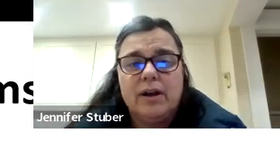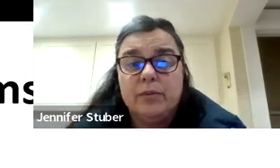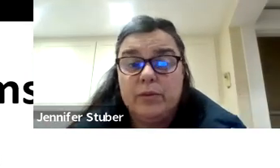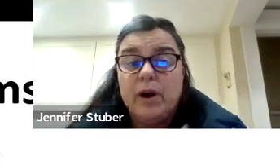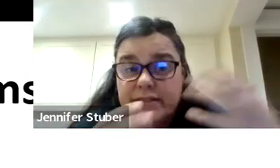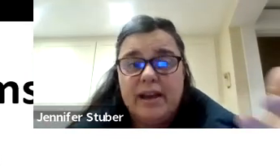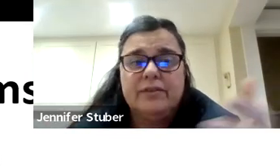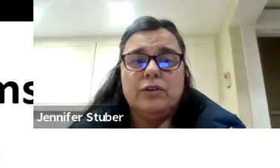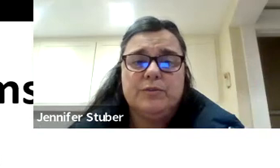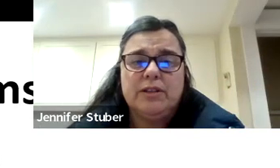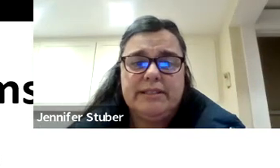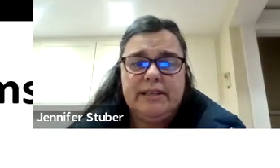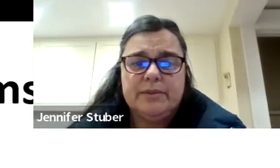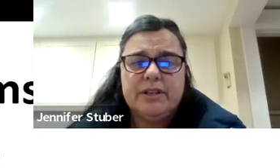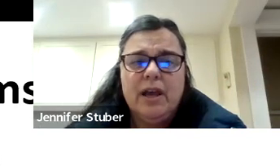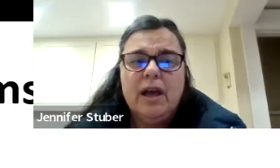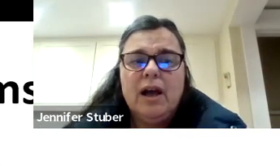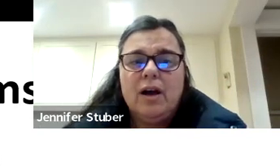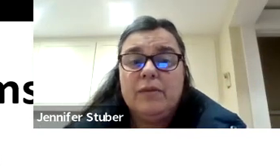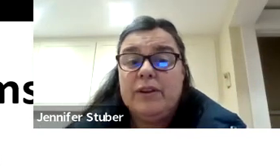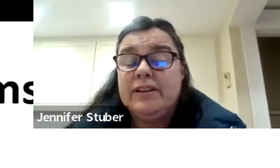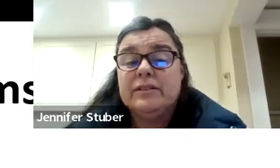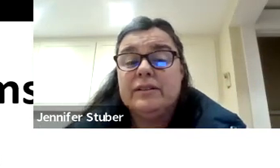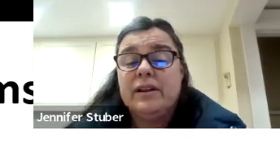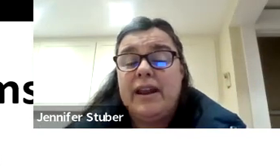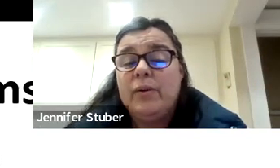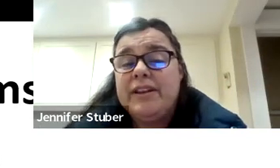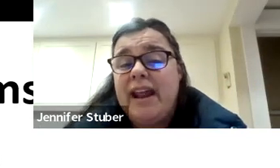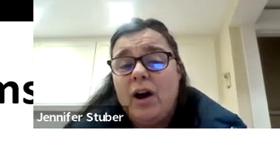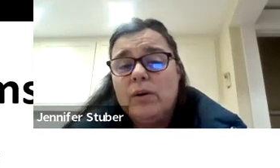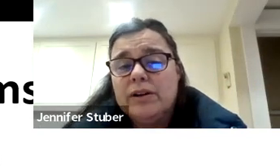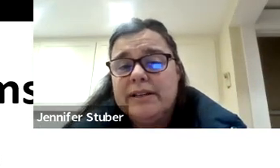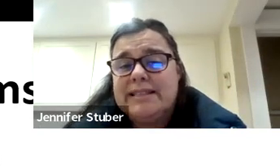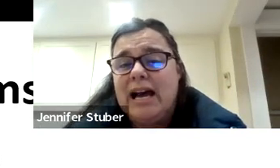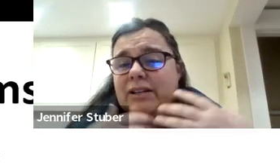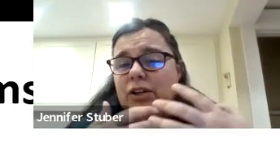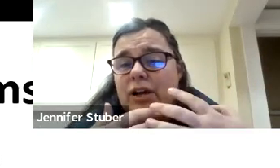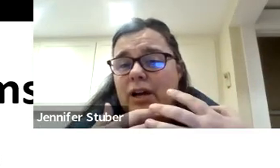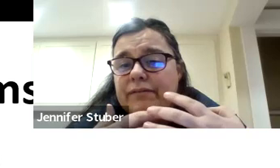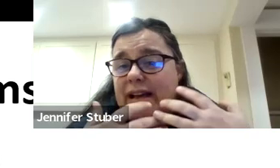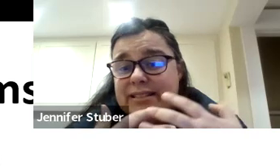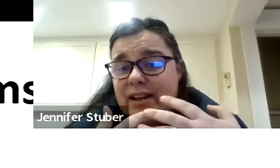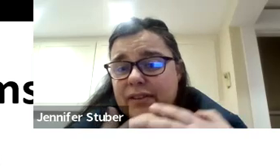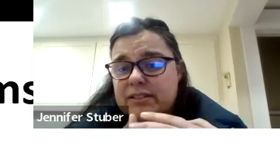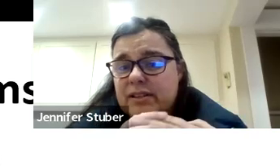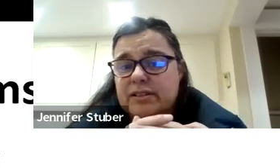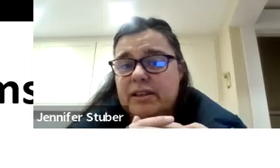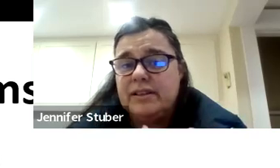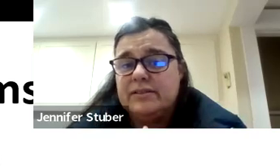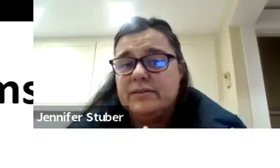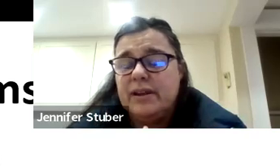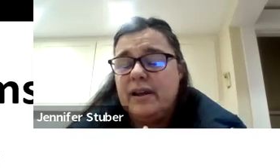out, we want to have co-response teams. If we need within an hour is not fast enough,